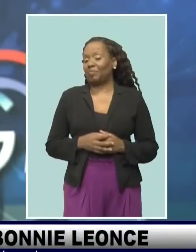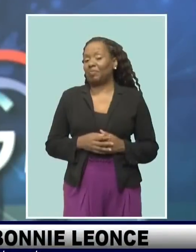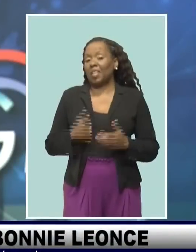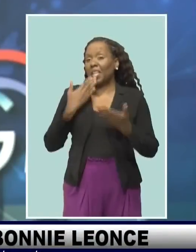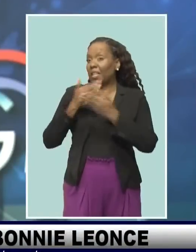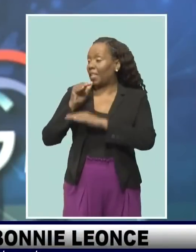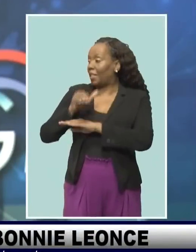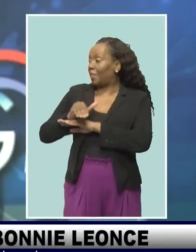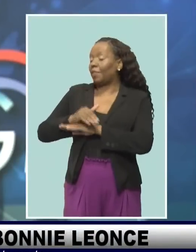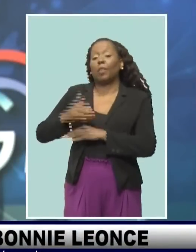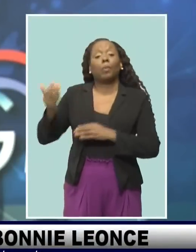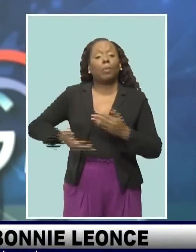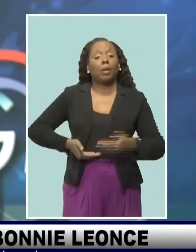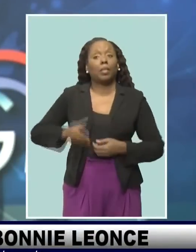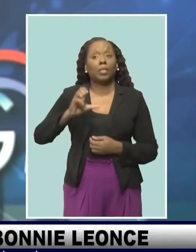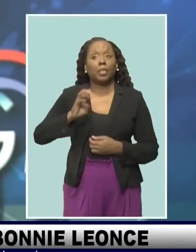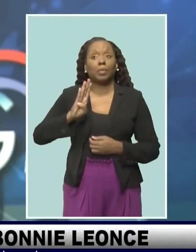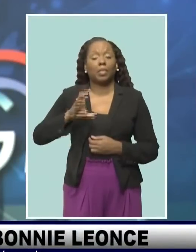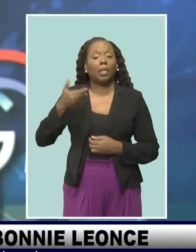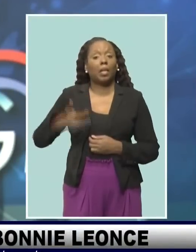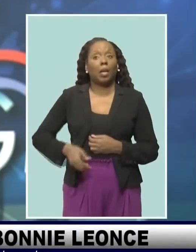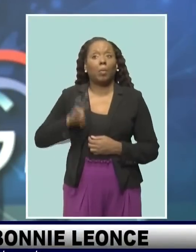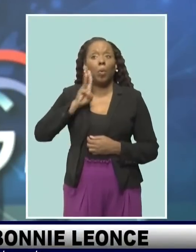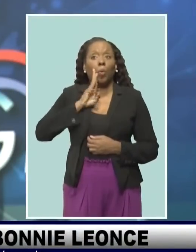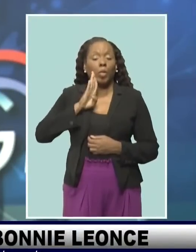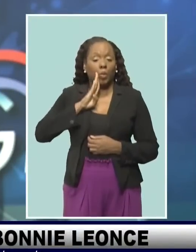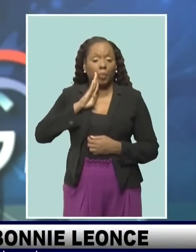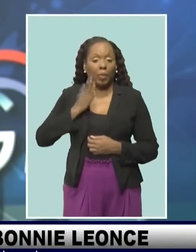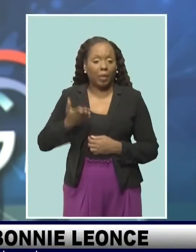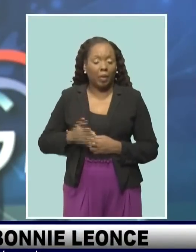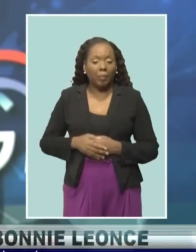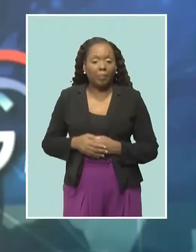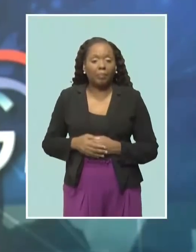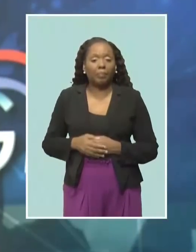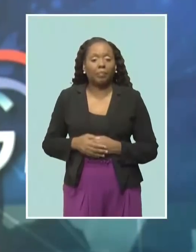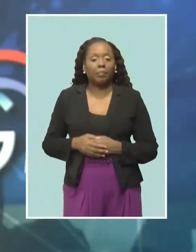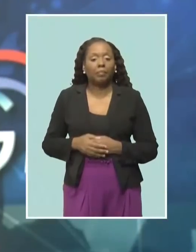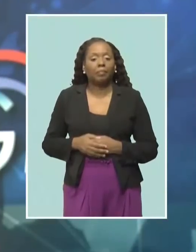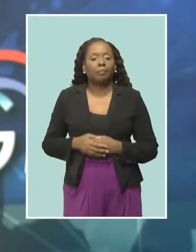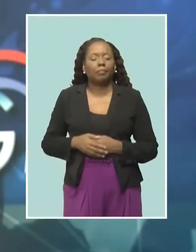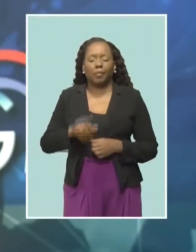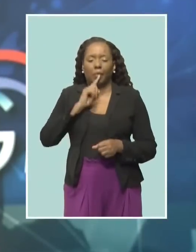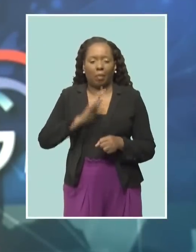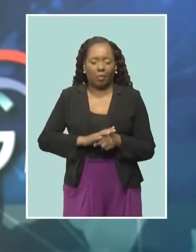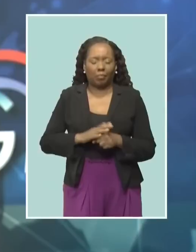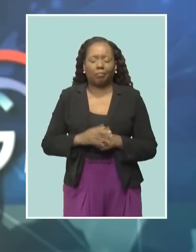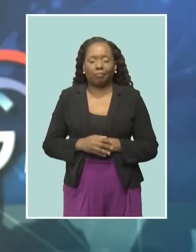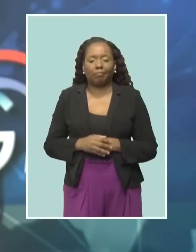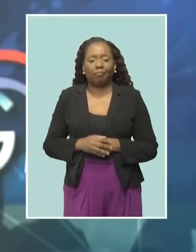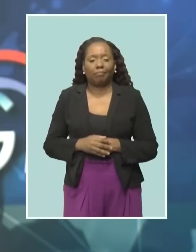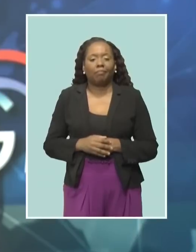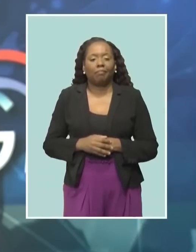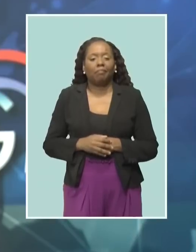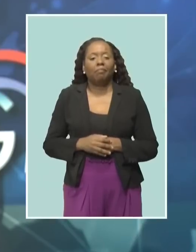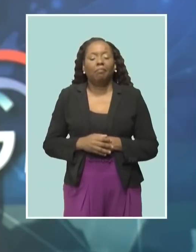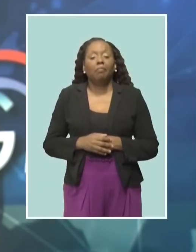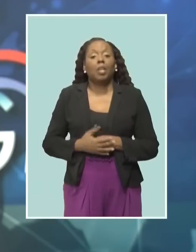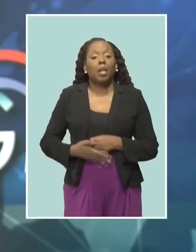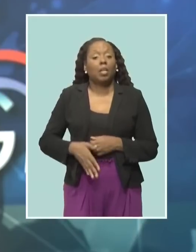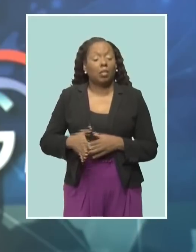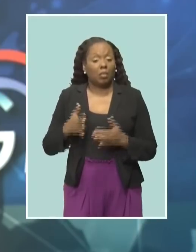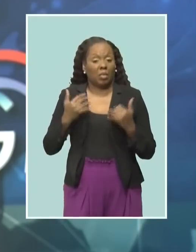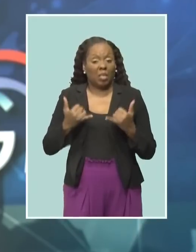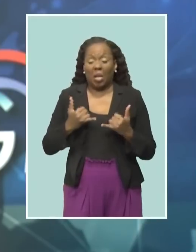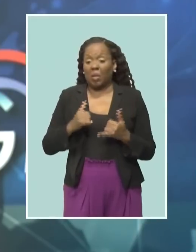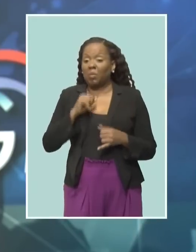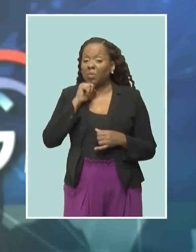Good evening and welcome to the CBC NewsNight. I'm Wendy Burke with the details. Assurances tonight that the current chicken shortage will be over in less